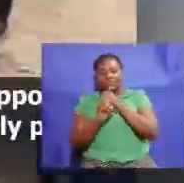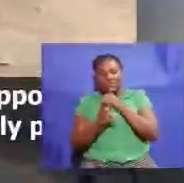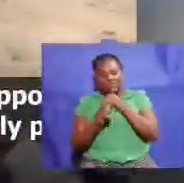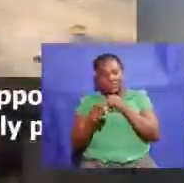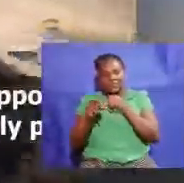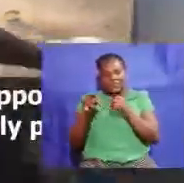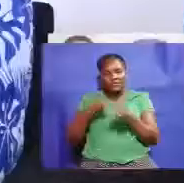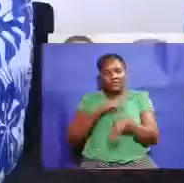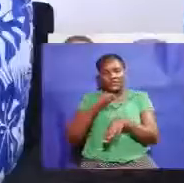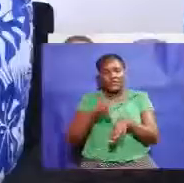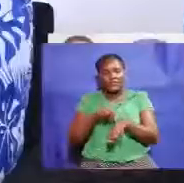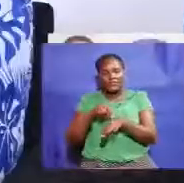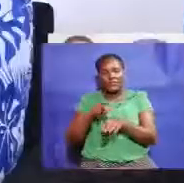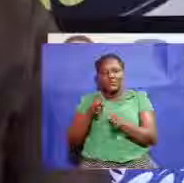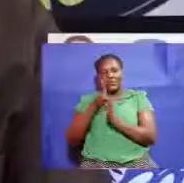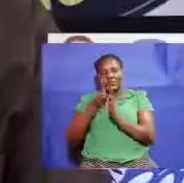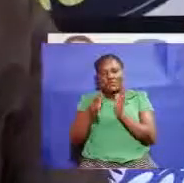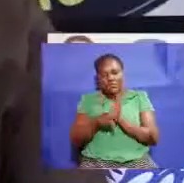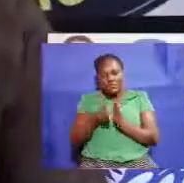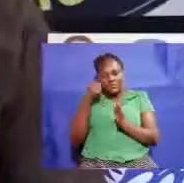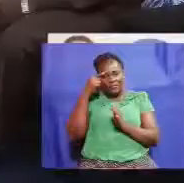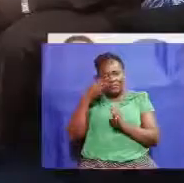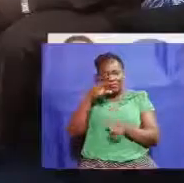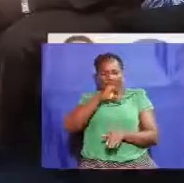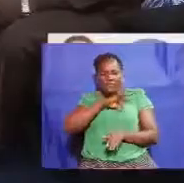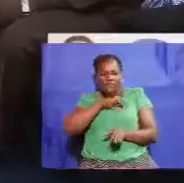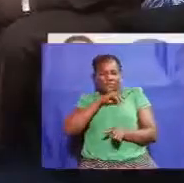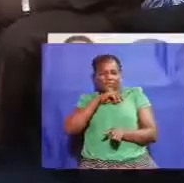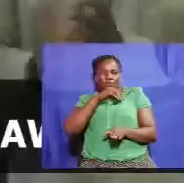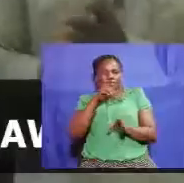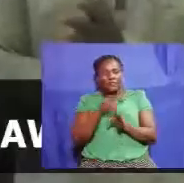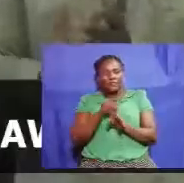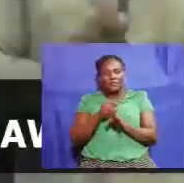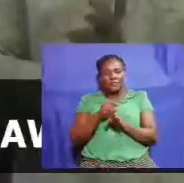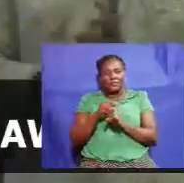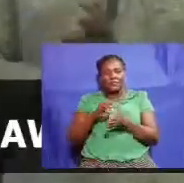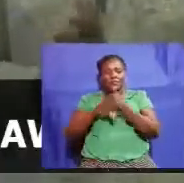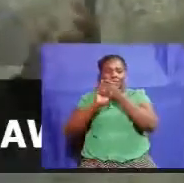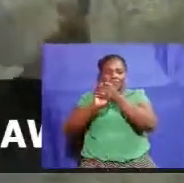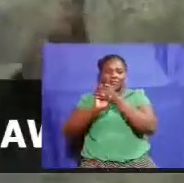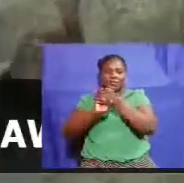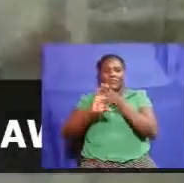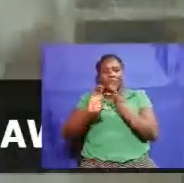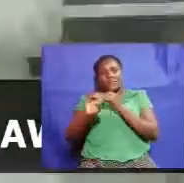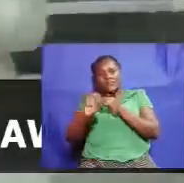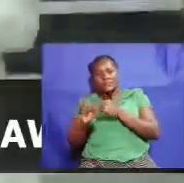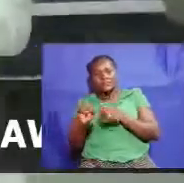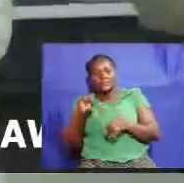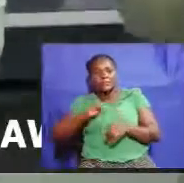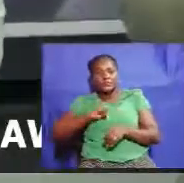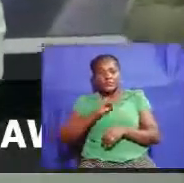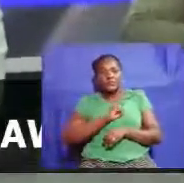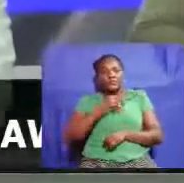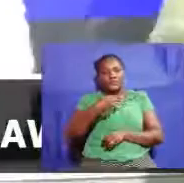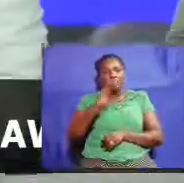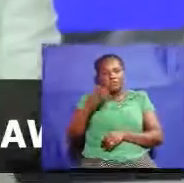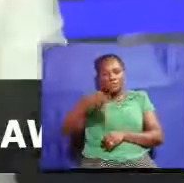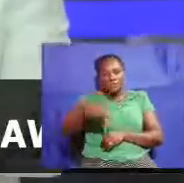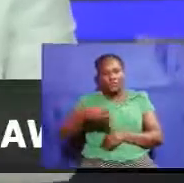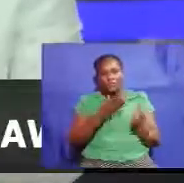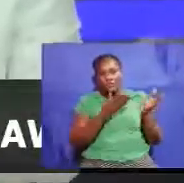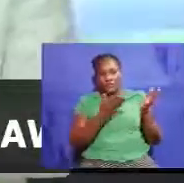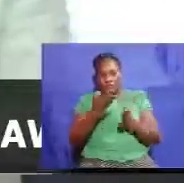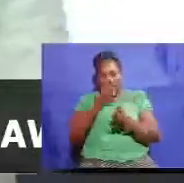of advocating for national policies to the benefit of the disability community. Ajiko to the CEO and staff of H4P